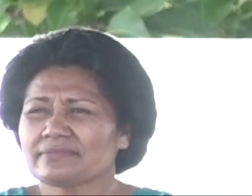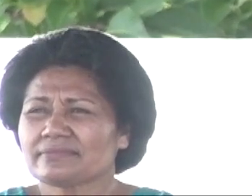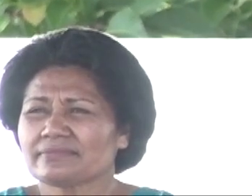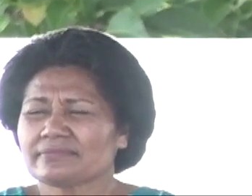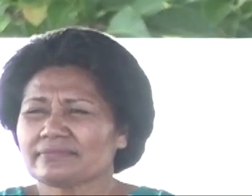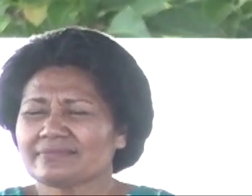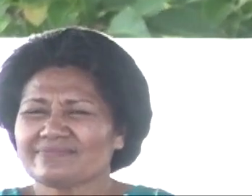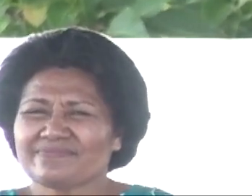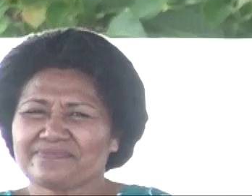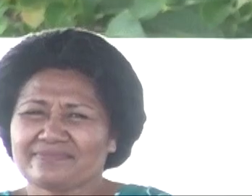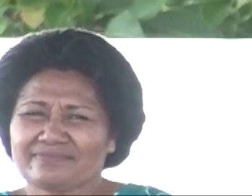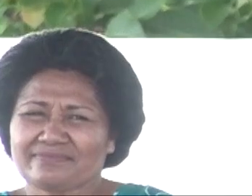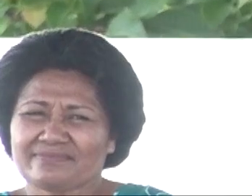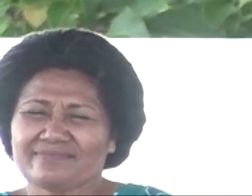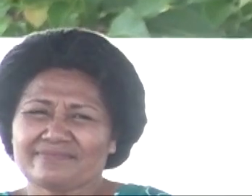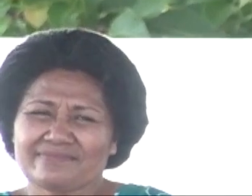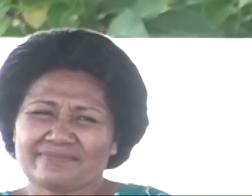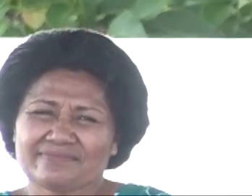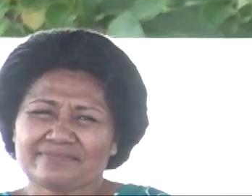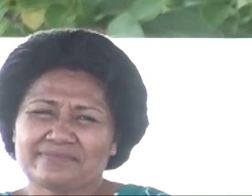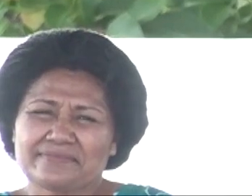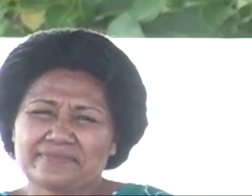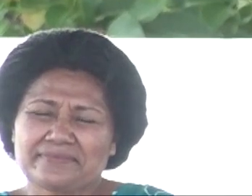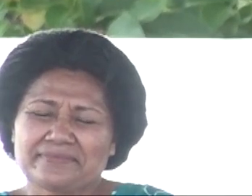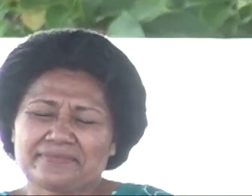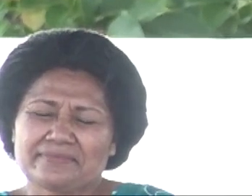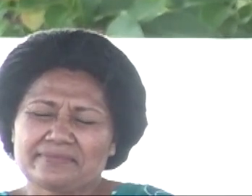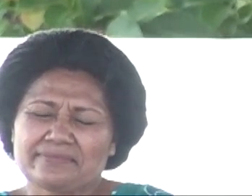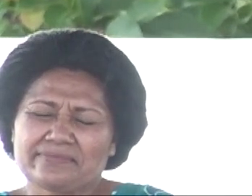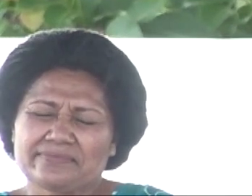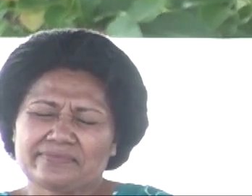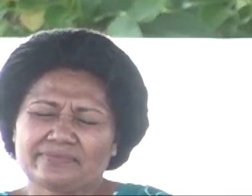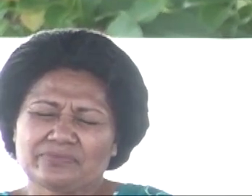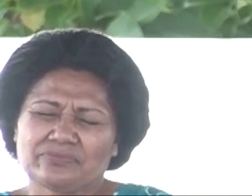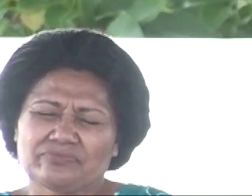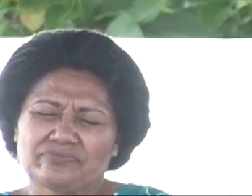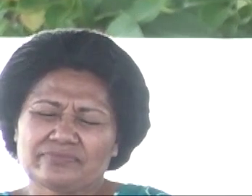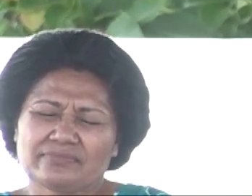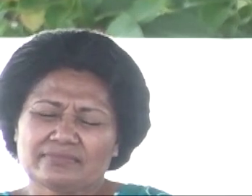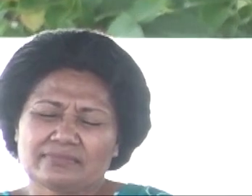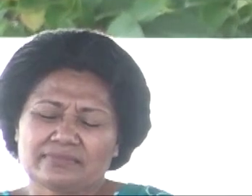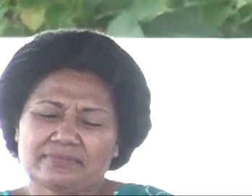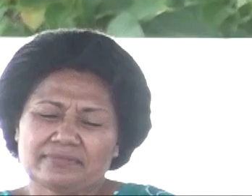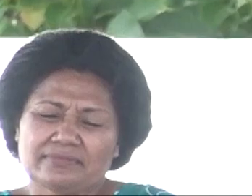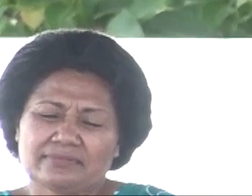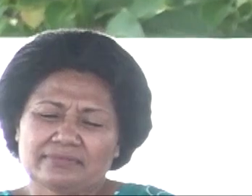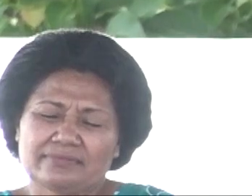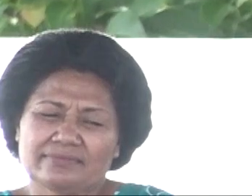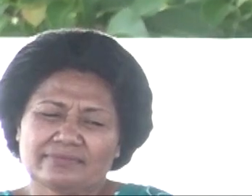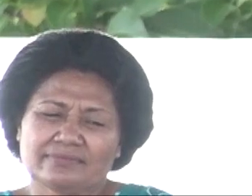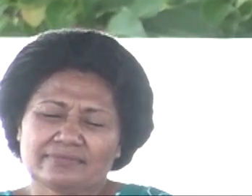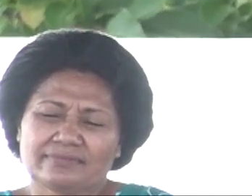welcome to the friendly North. For those of you from the North, the Kondrawe, and Bua, and Macuata,